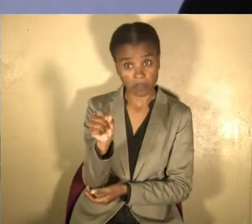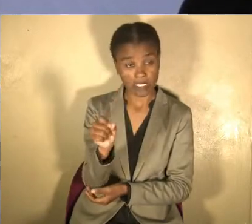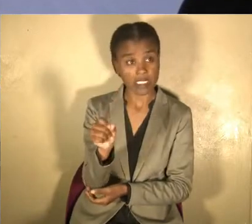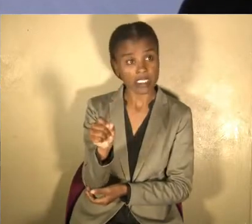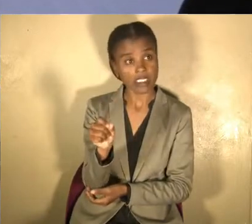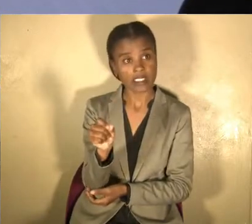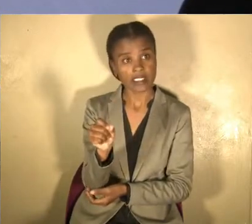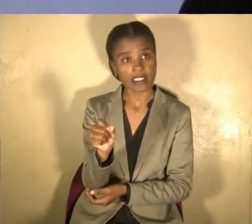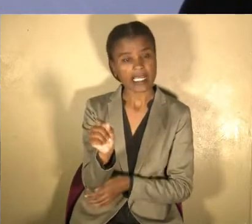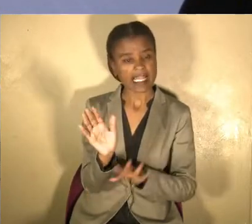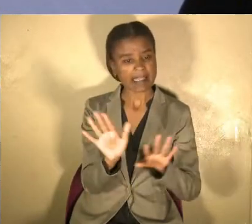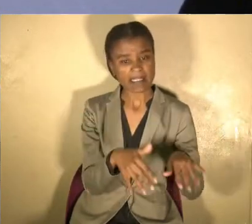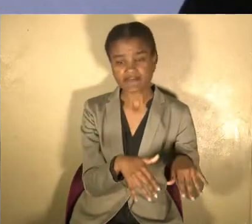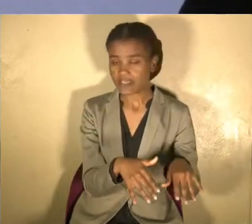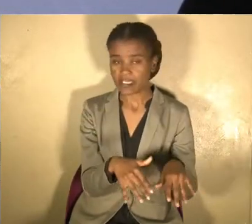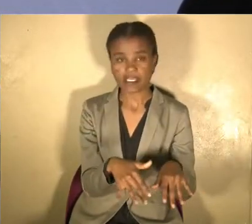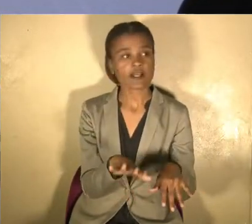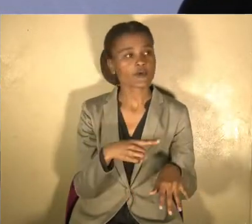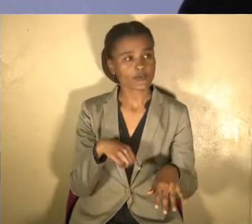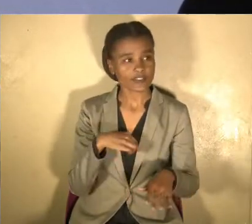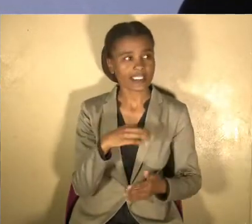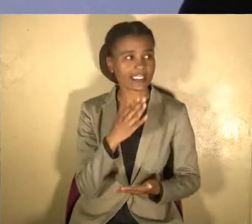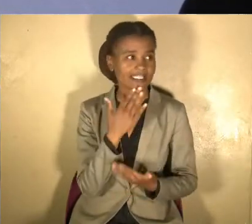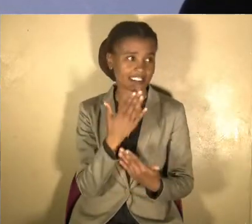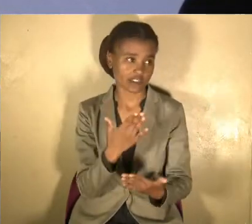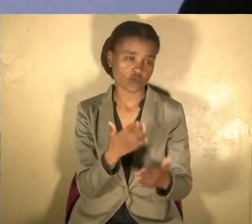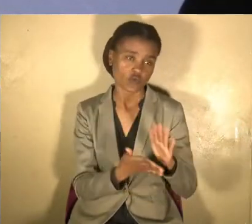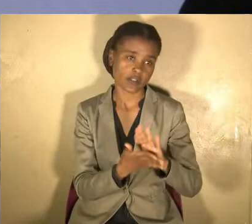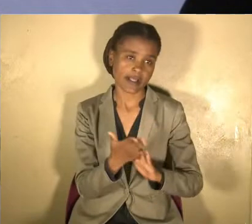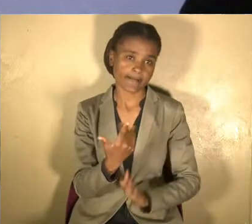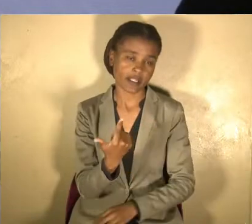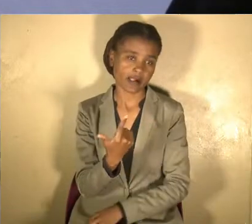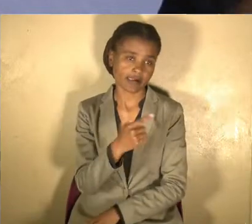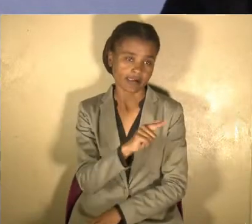city siabonga ni hambeni kahle. Thank you.